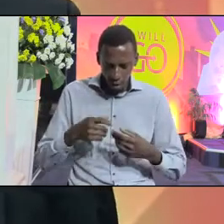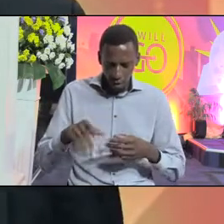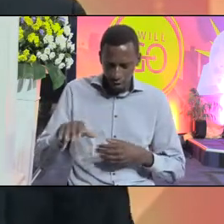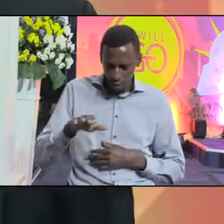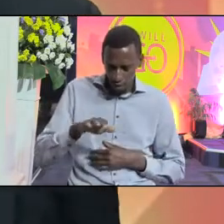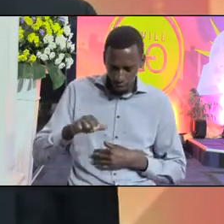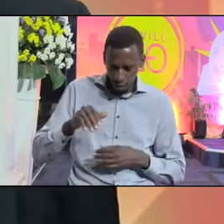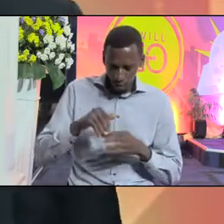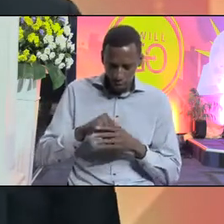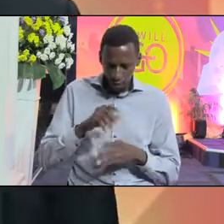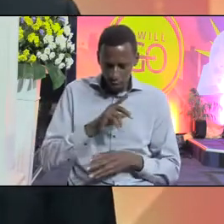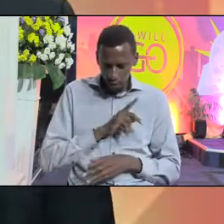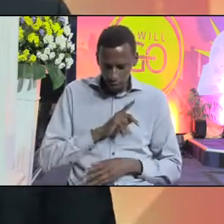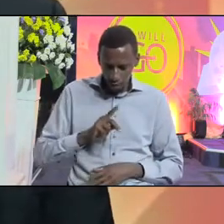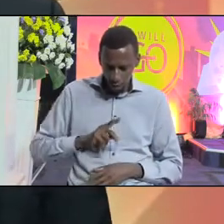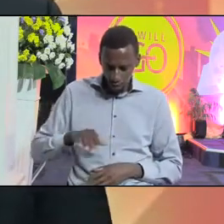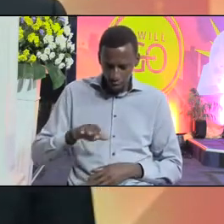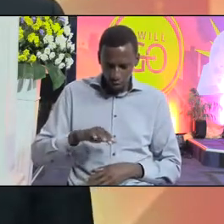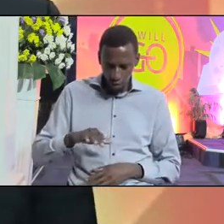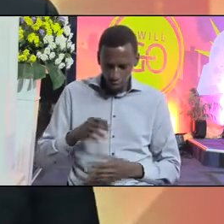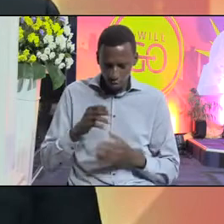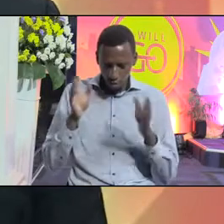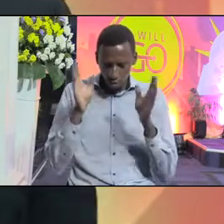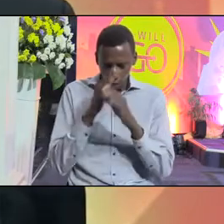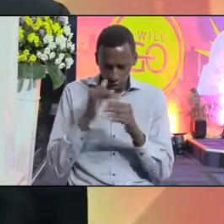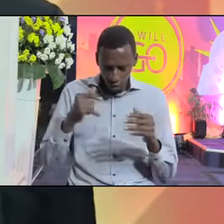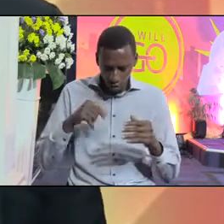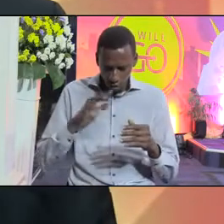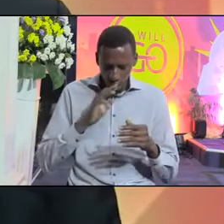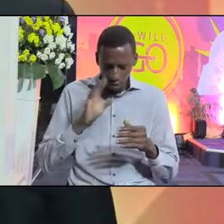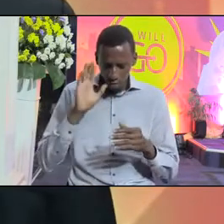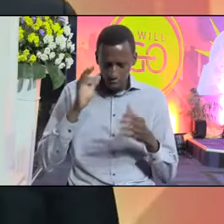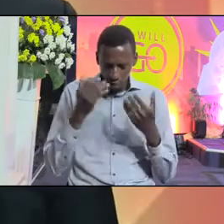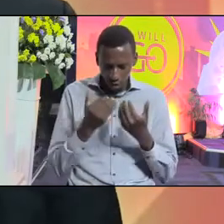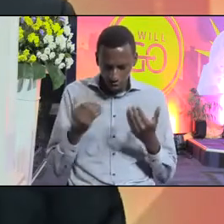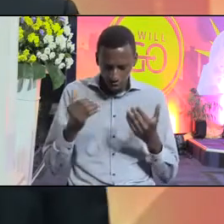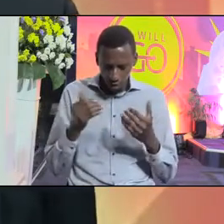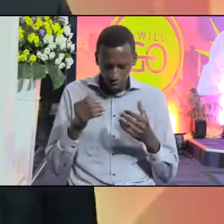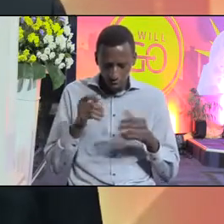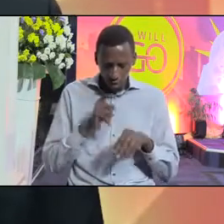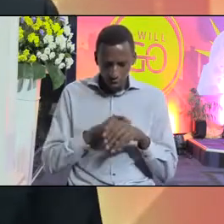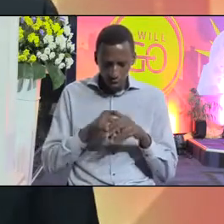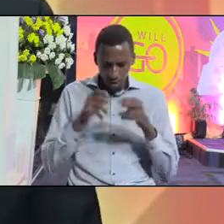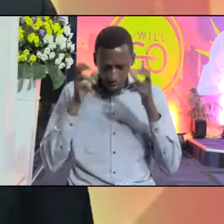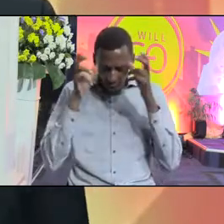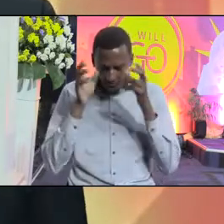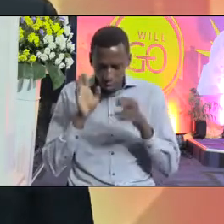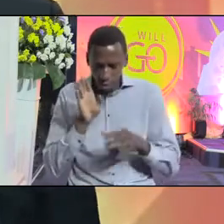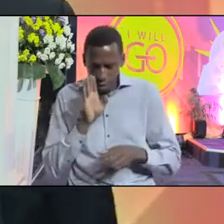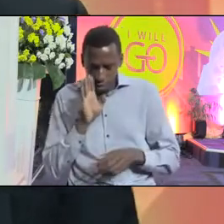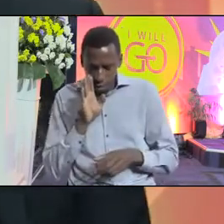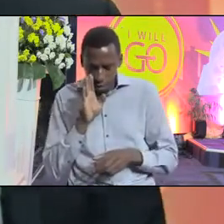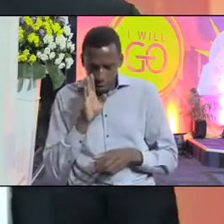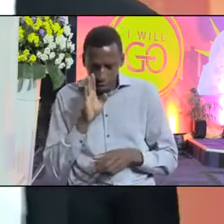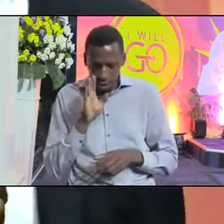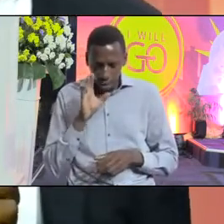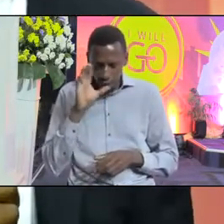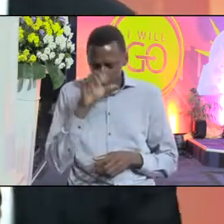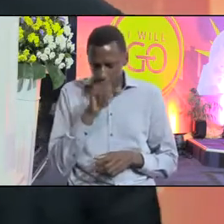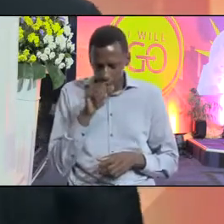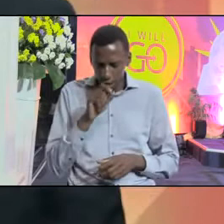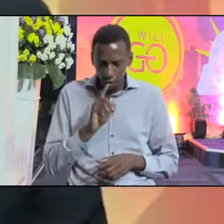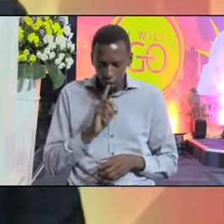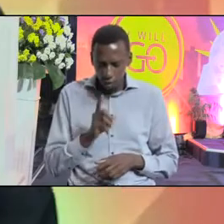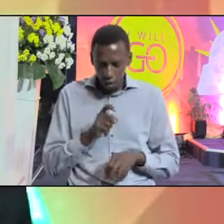the kingdom of heaven. We are your children, we belong. And the devil whispers to us uncertainty and lack of